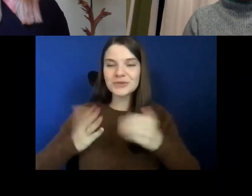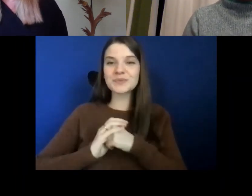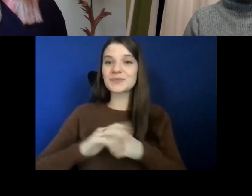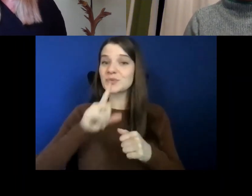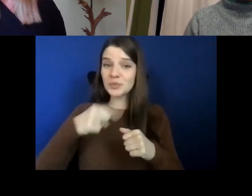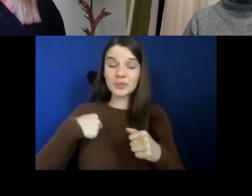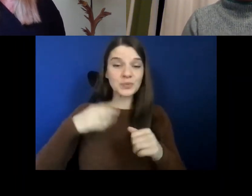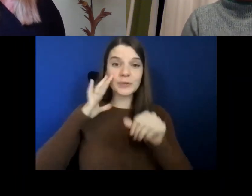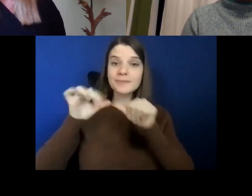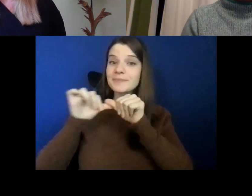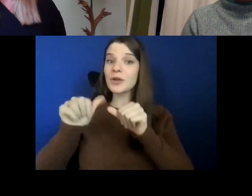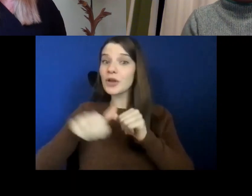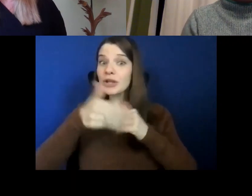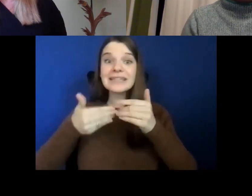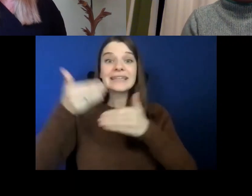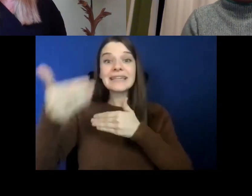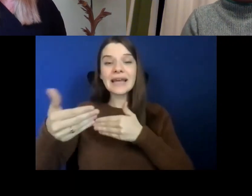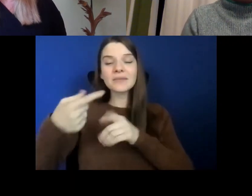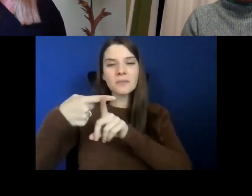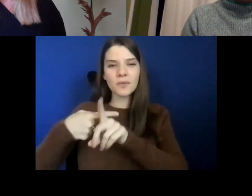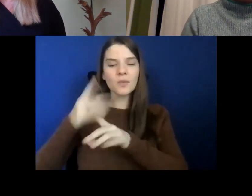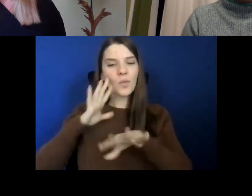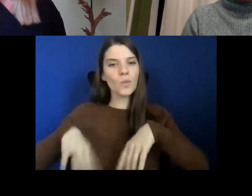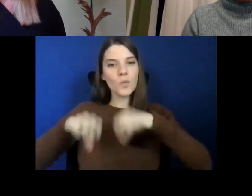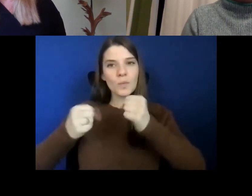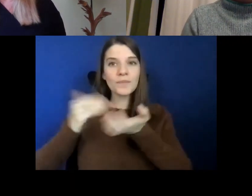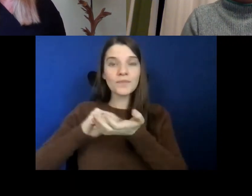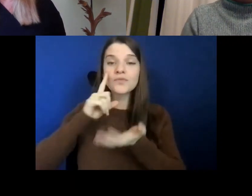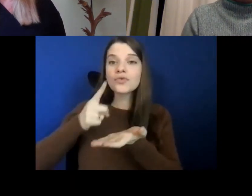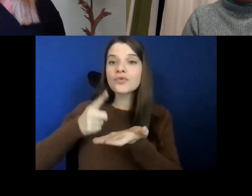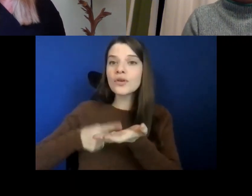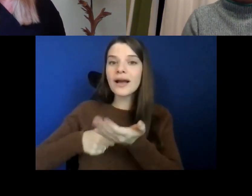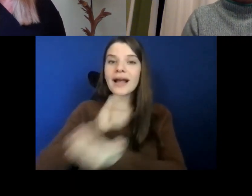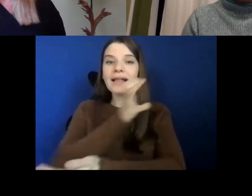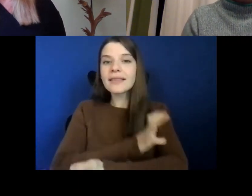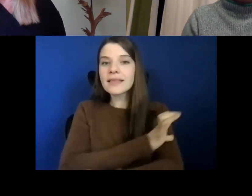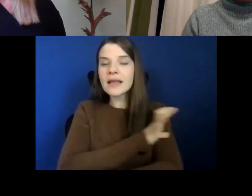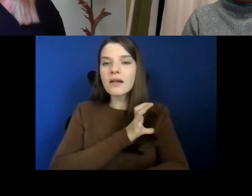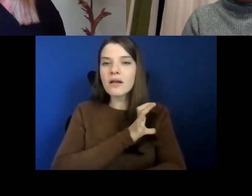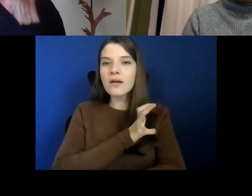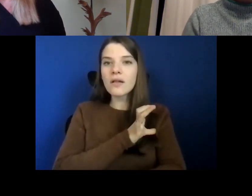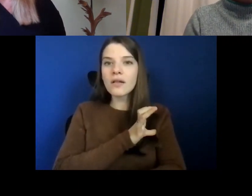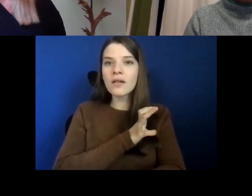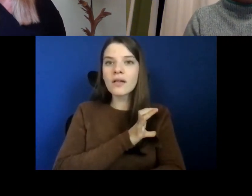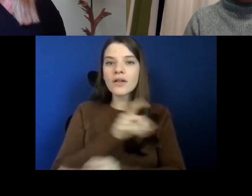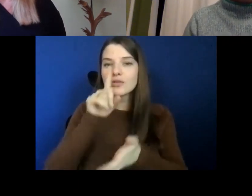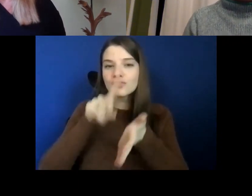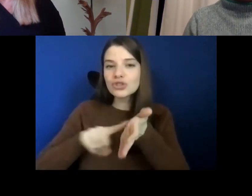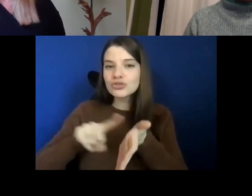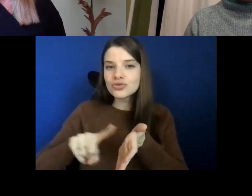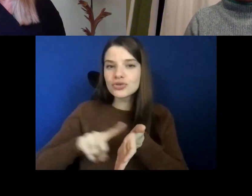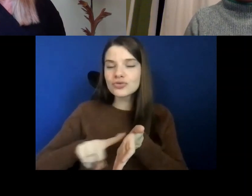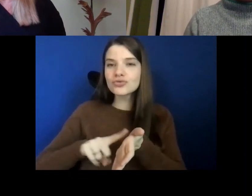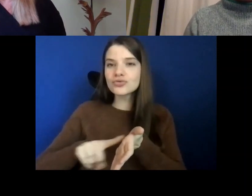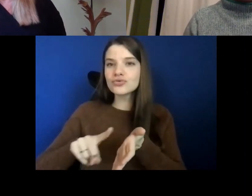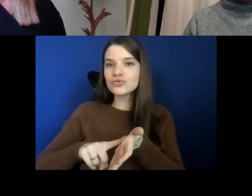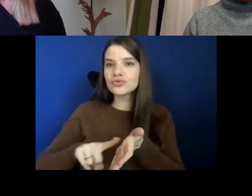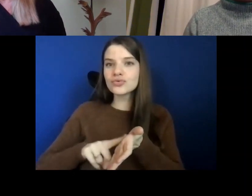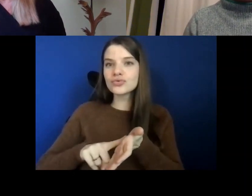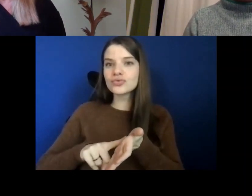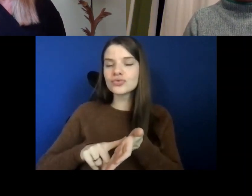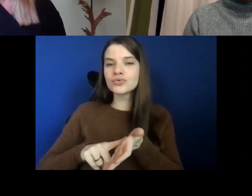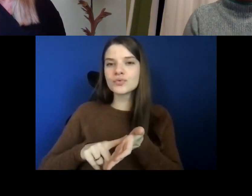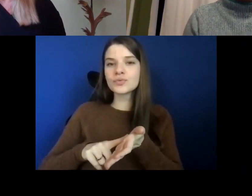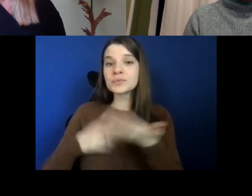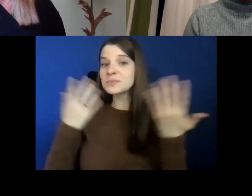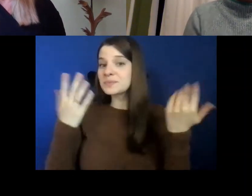will be having another one next month. We'll be talking about clinical research. And